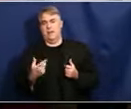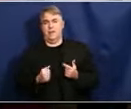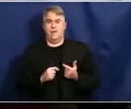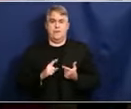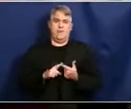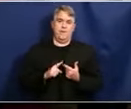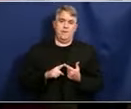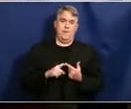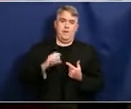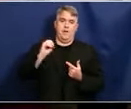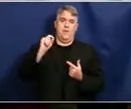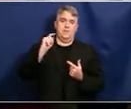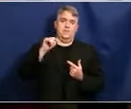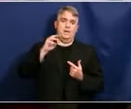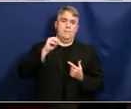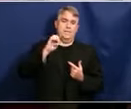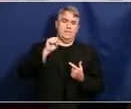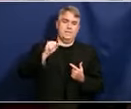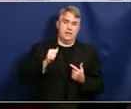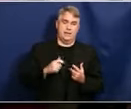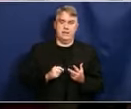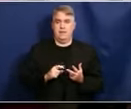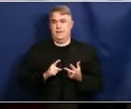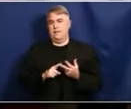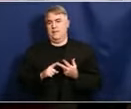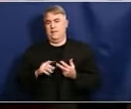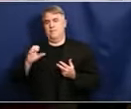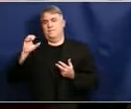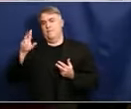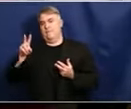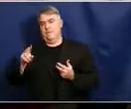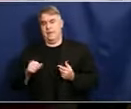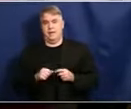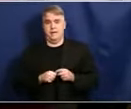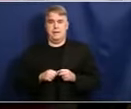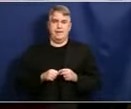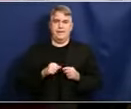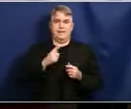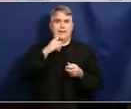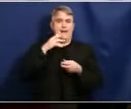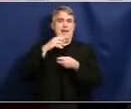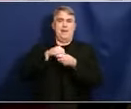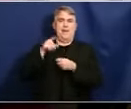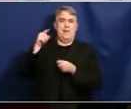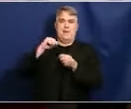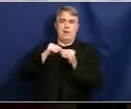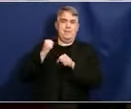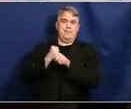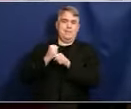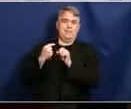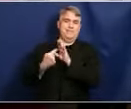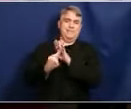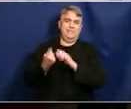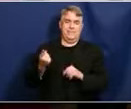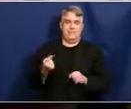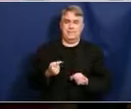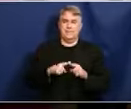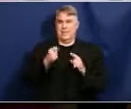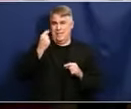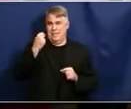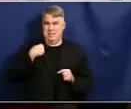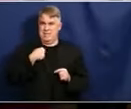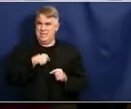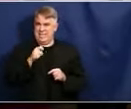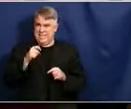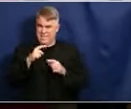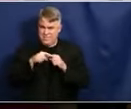and 91911 in Chula Vista. And so when we're talking about equity, the communities in these zip codes would benefit from